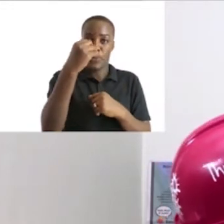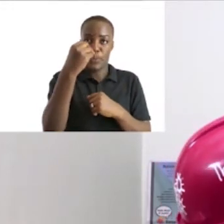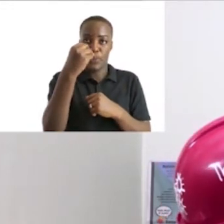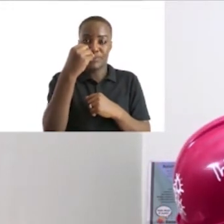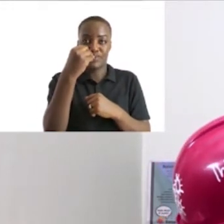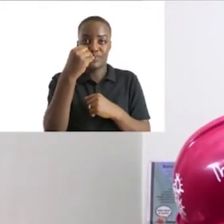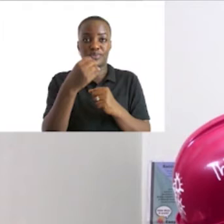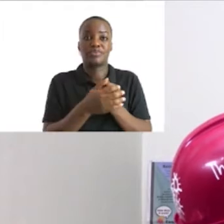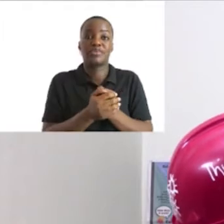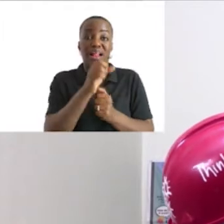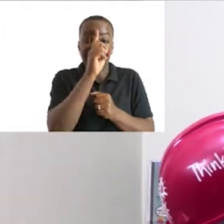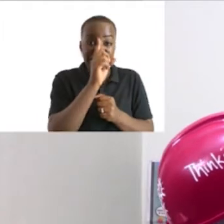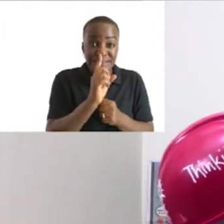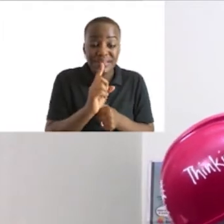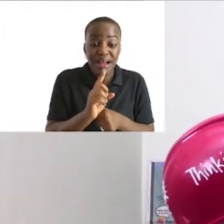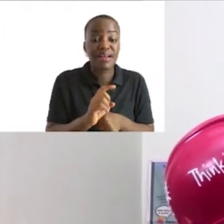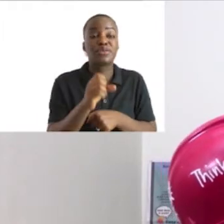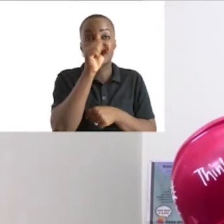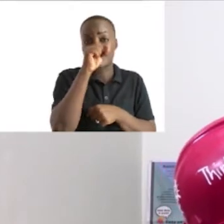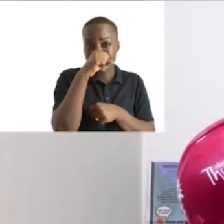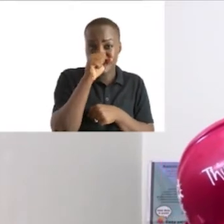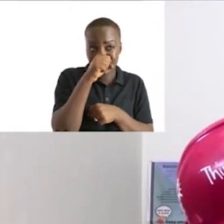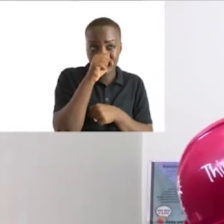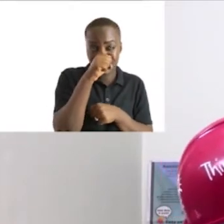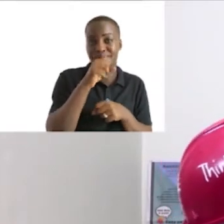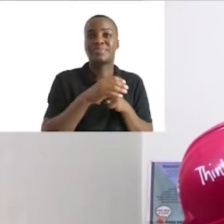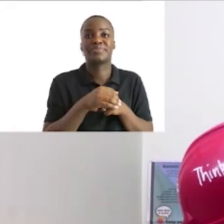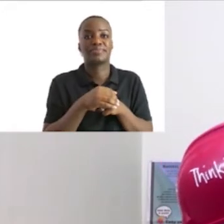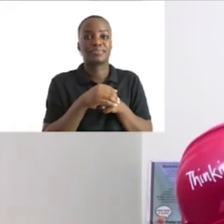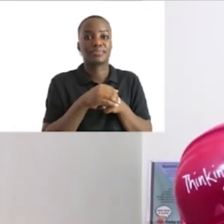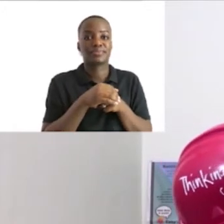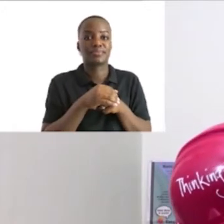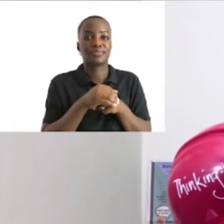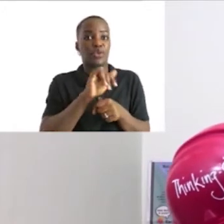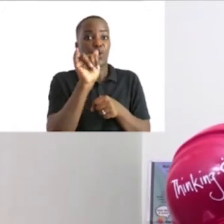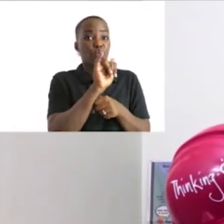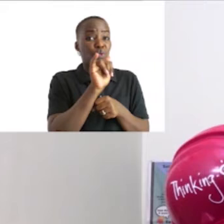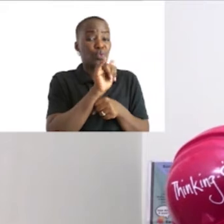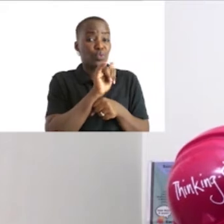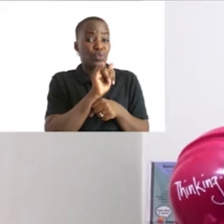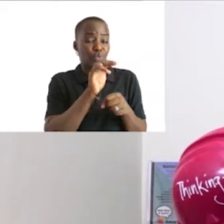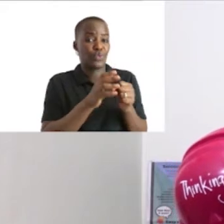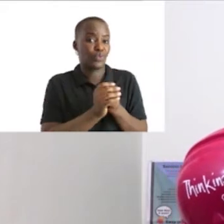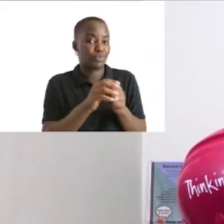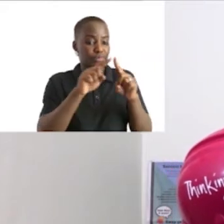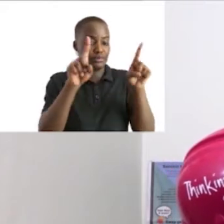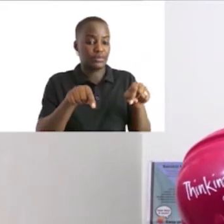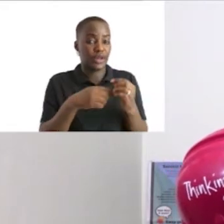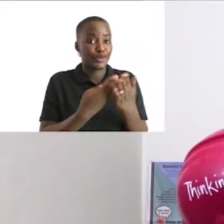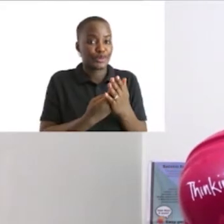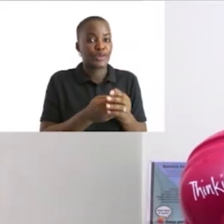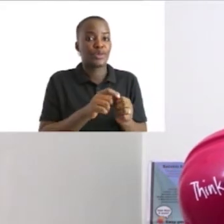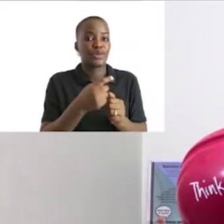trick the little pig. Which picture shows the wolf trying to trick a little